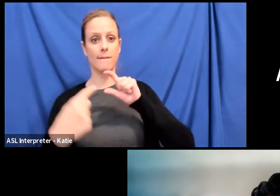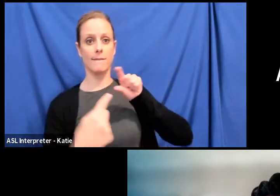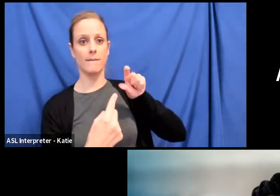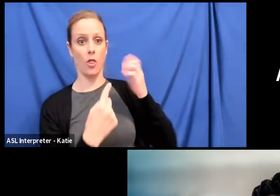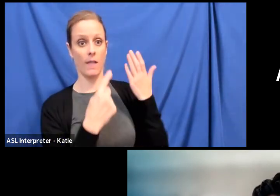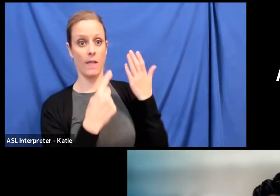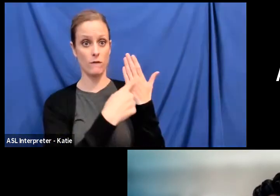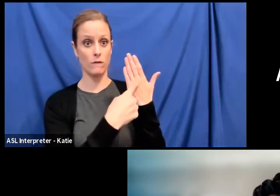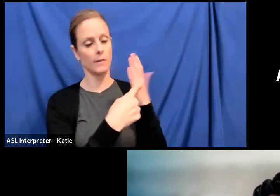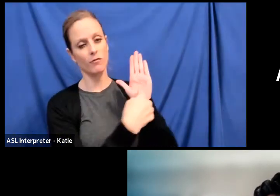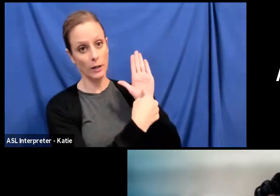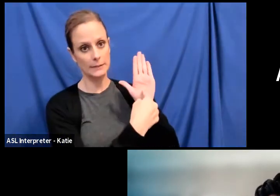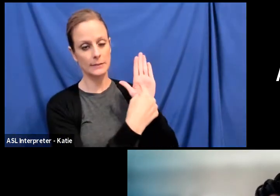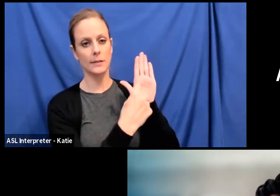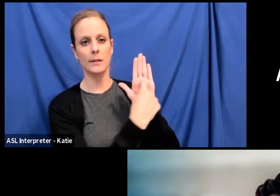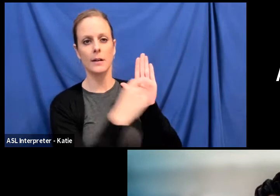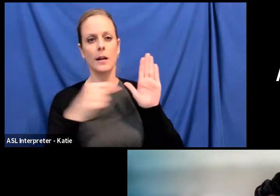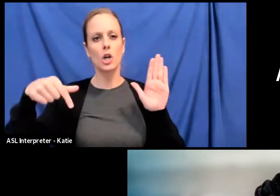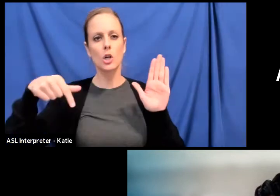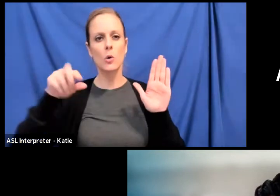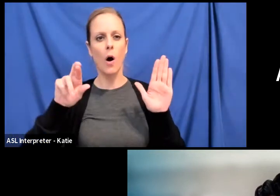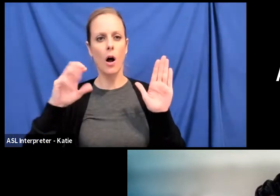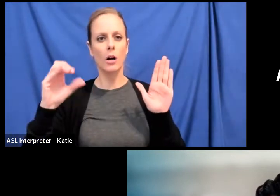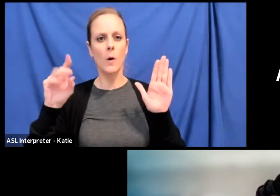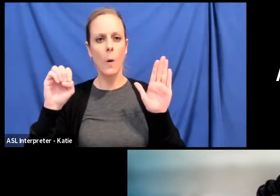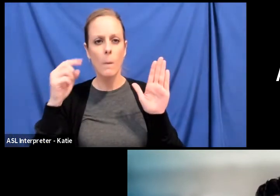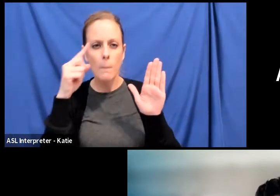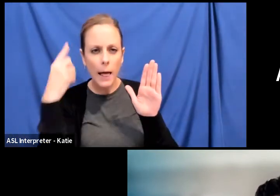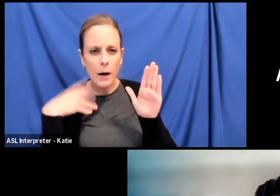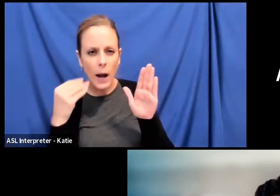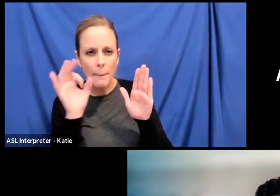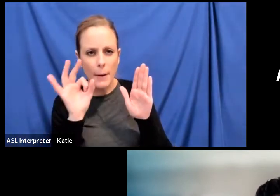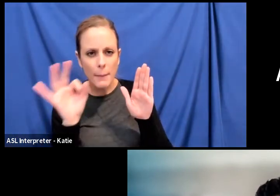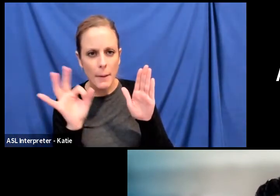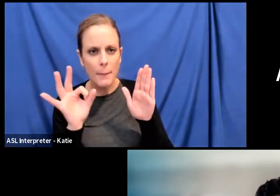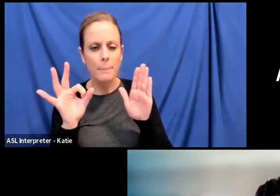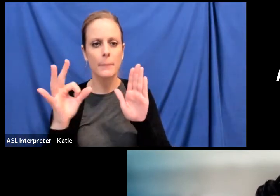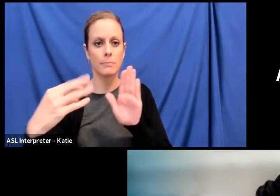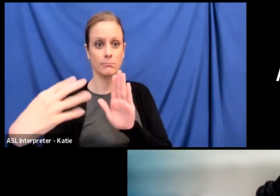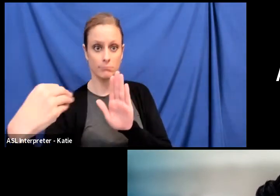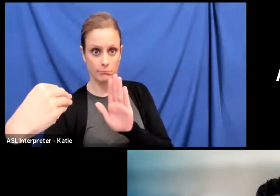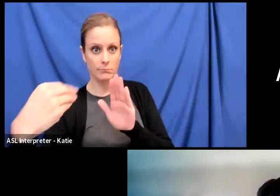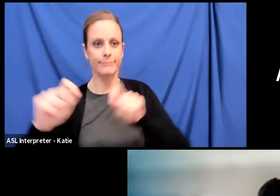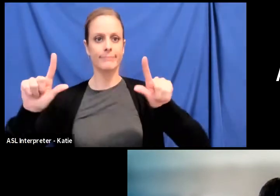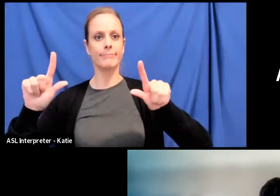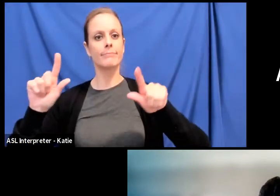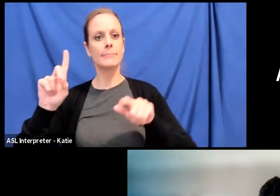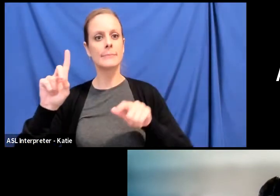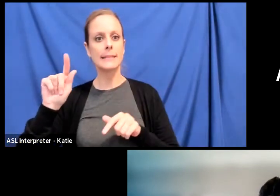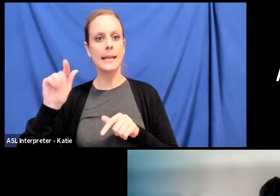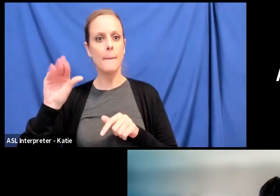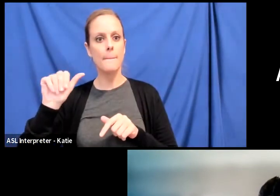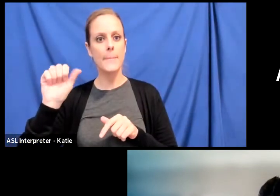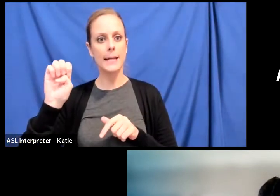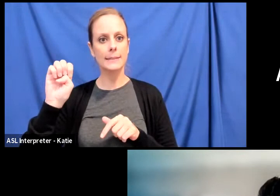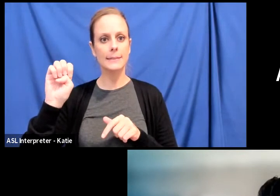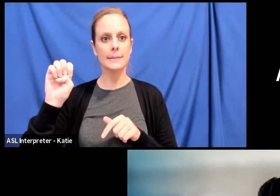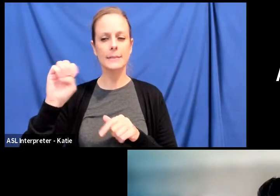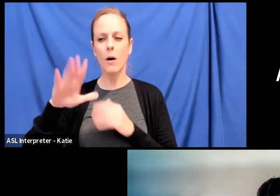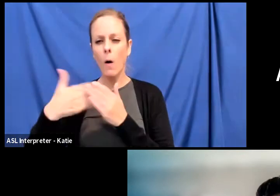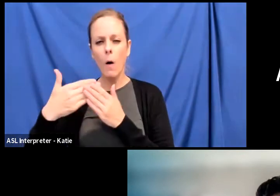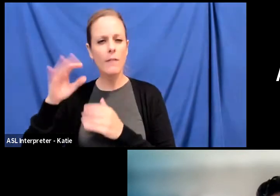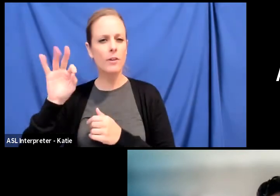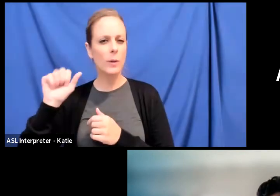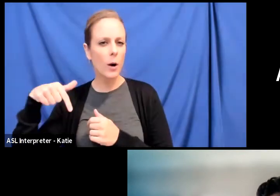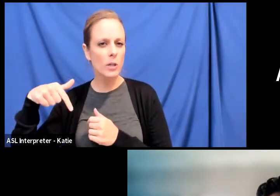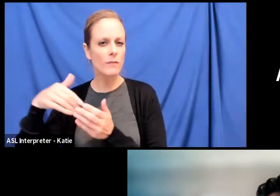which will link to a database with all the frequently asked questions or concerns that people may have about COVID. And this